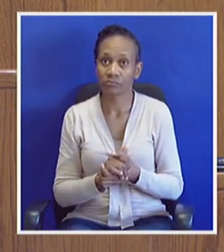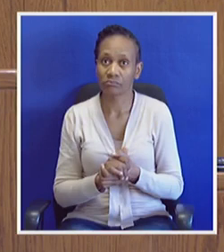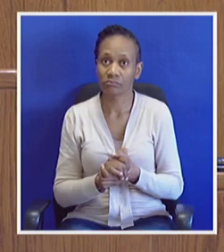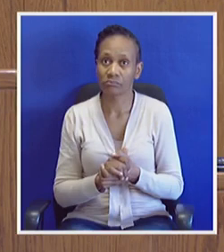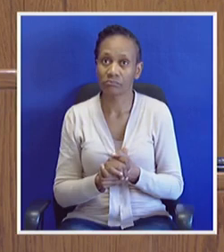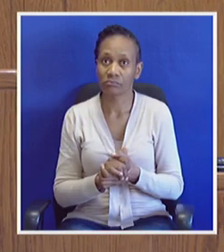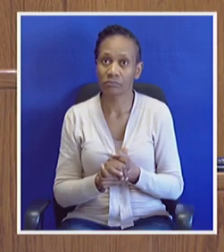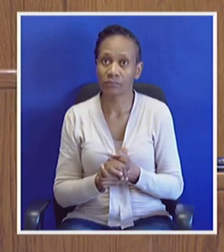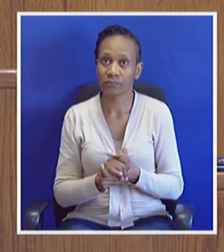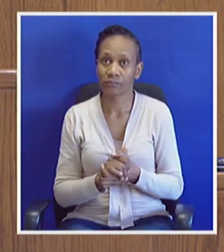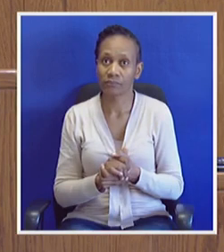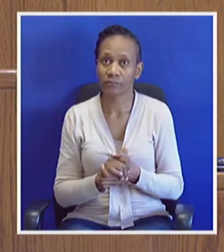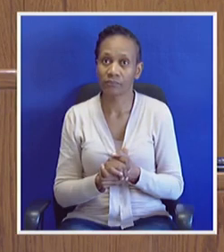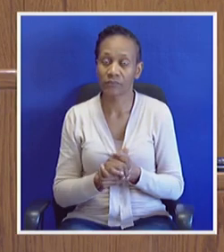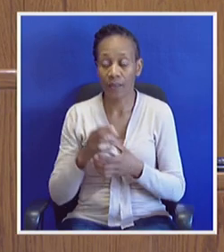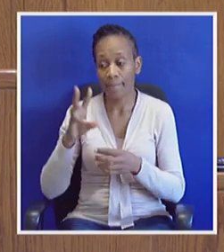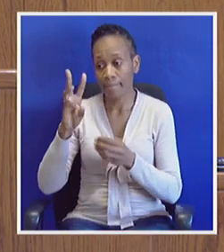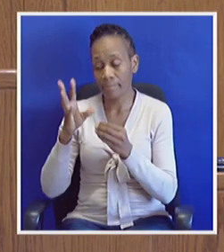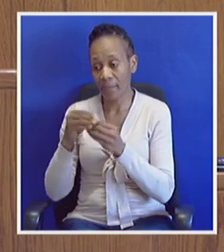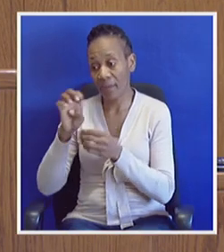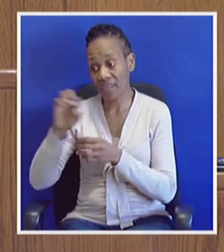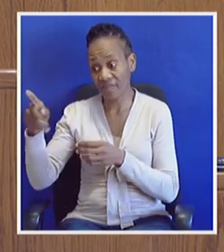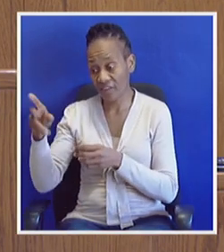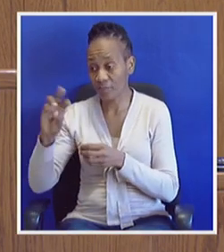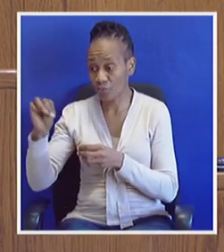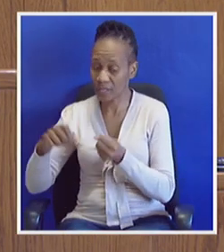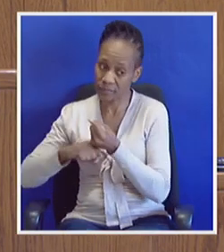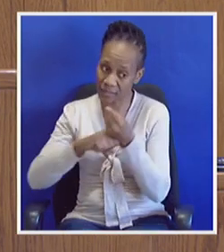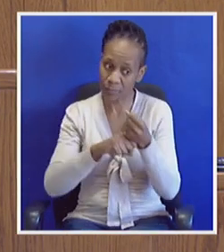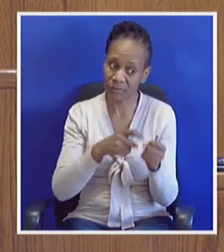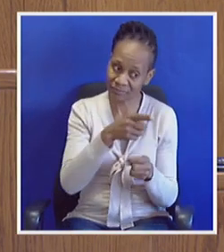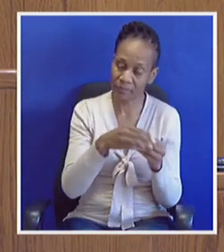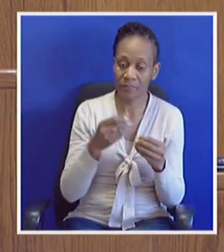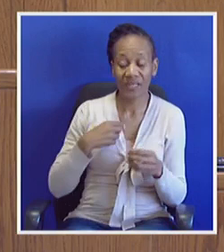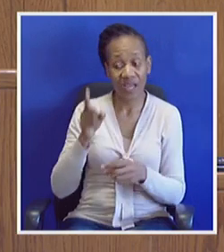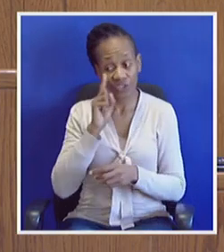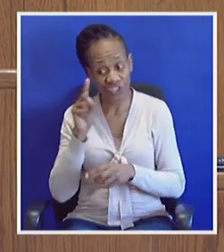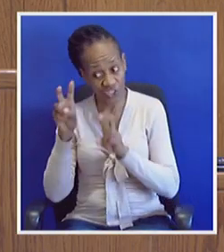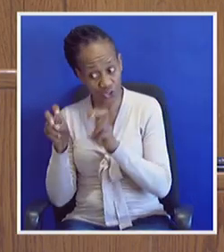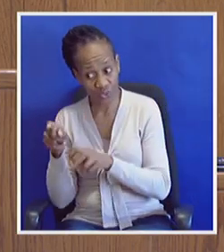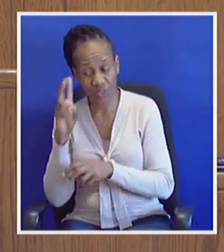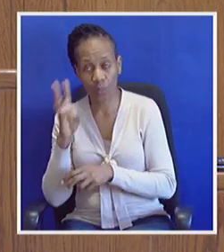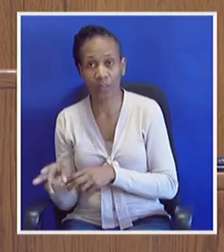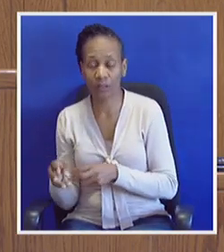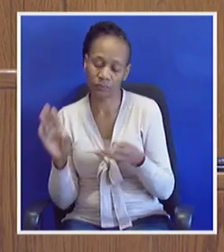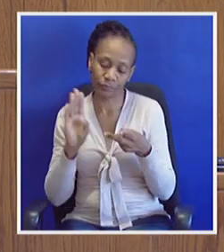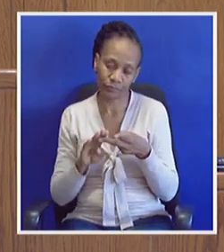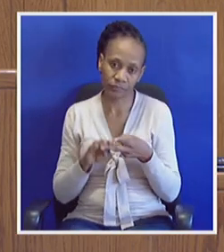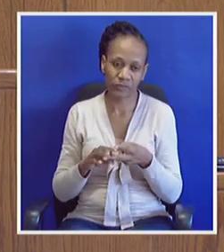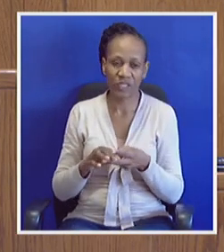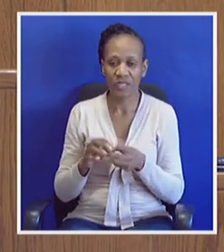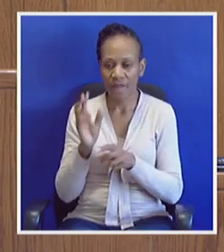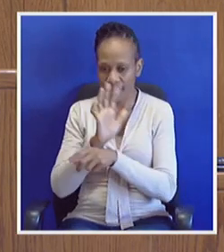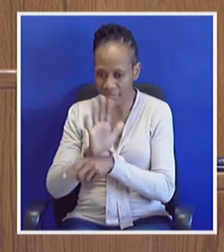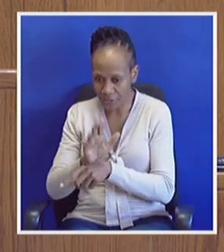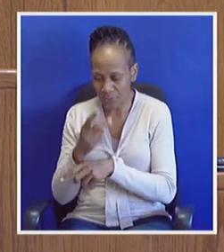emphasized on by the Honorable Mukwili. I will look into the matter. I will look at the footage. I